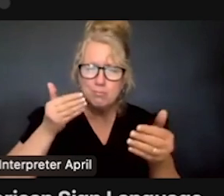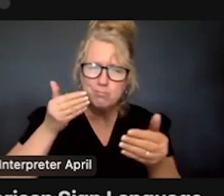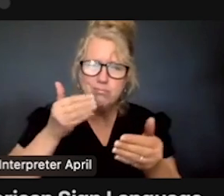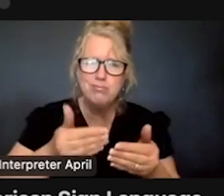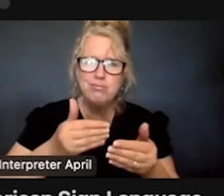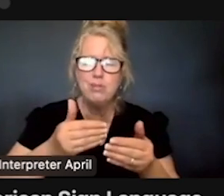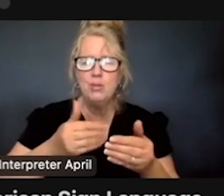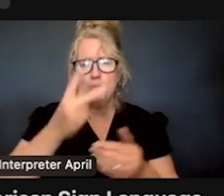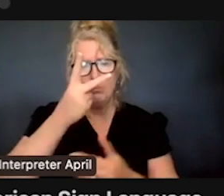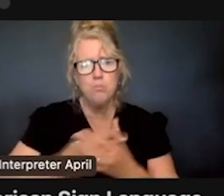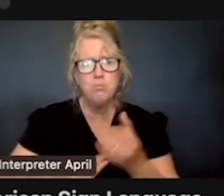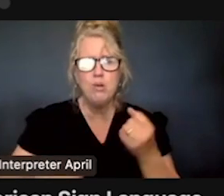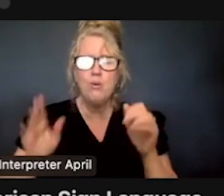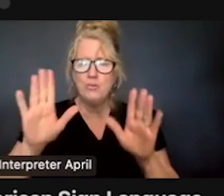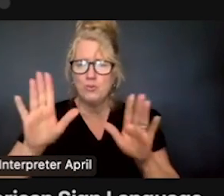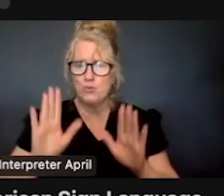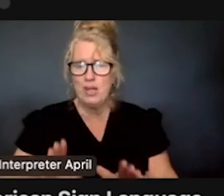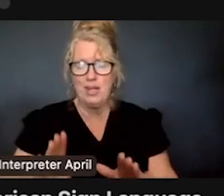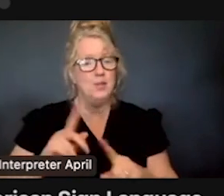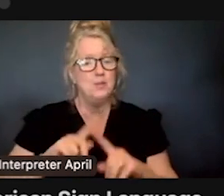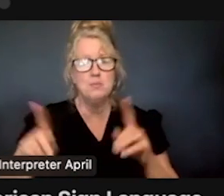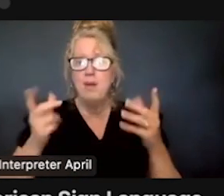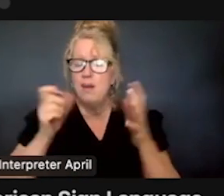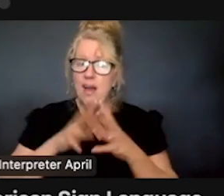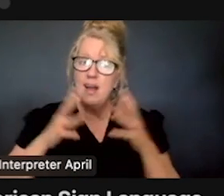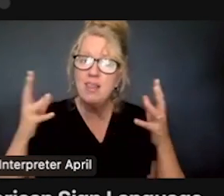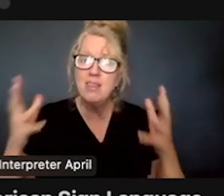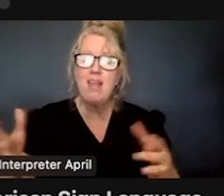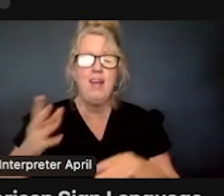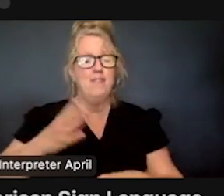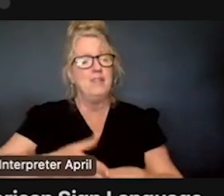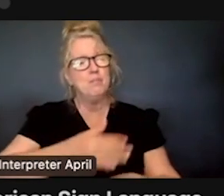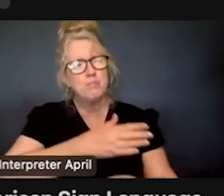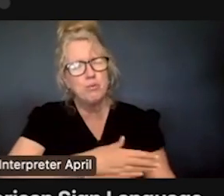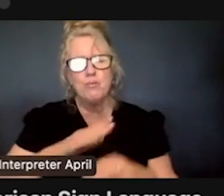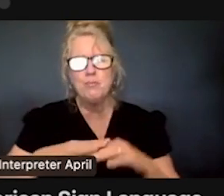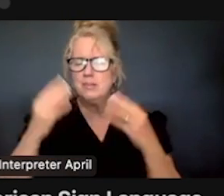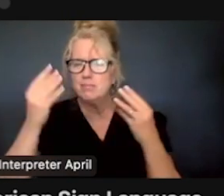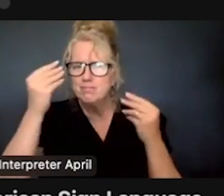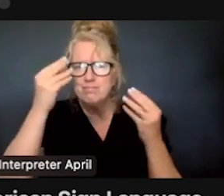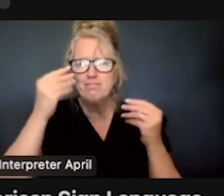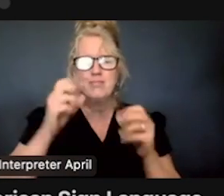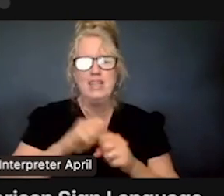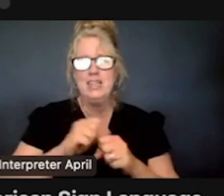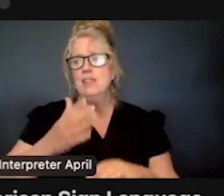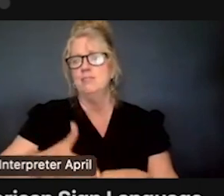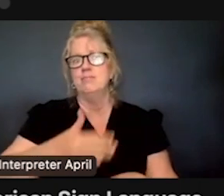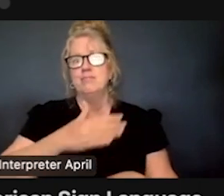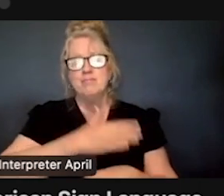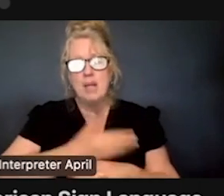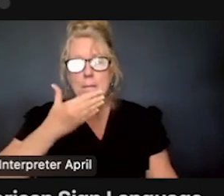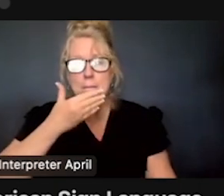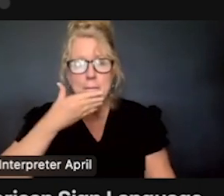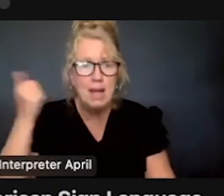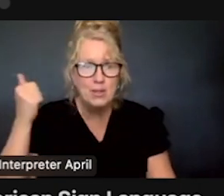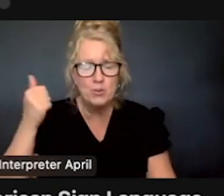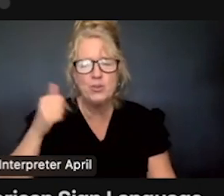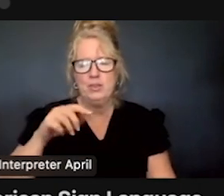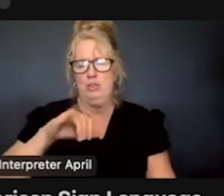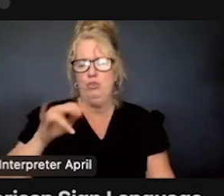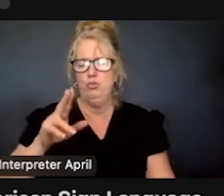Both are great. It's just lots of improvements and thoughts on how to make it even better. And that is June